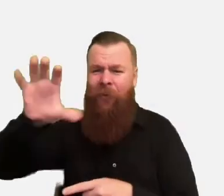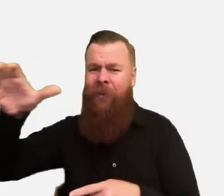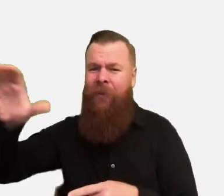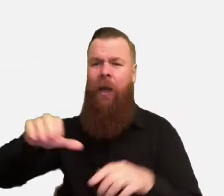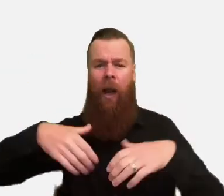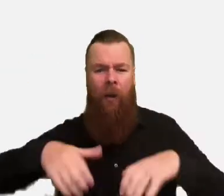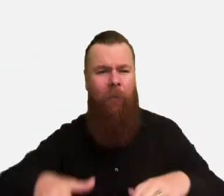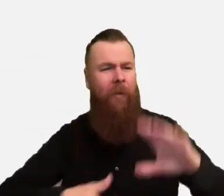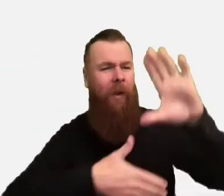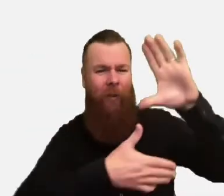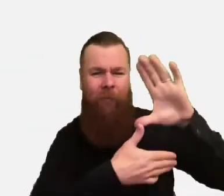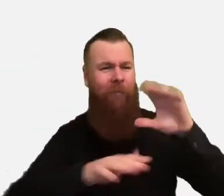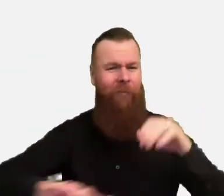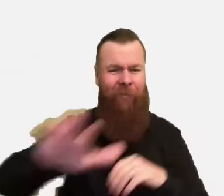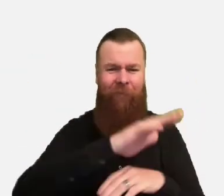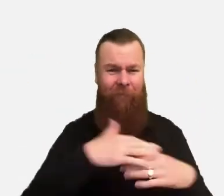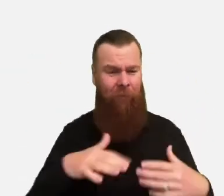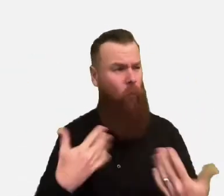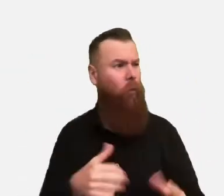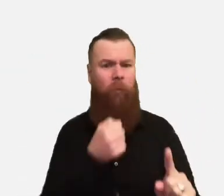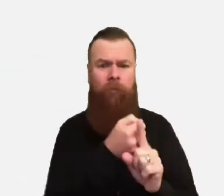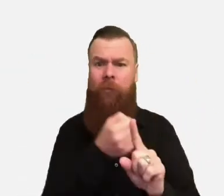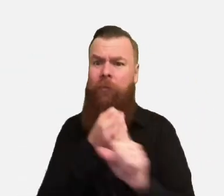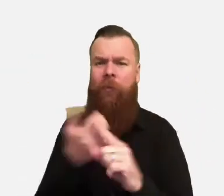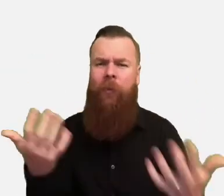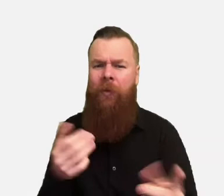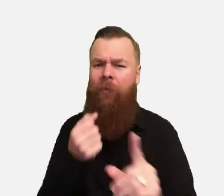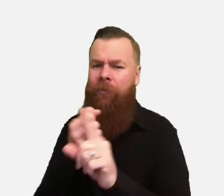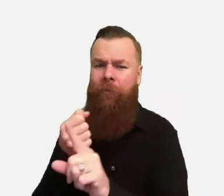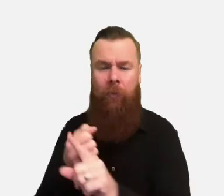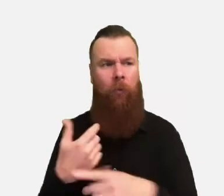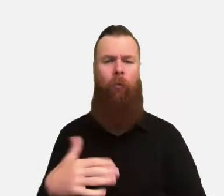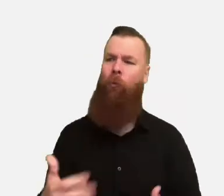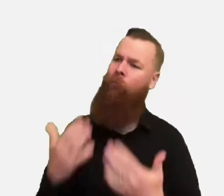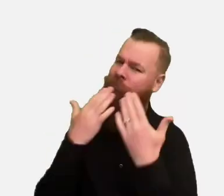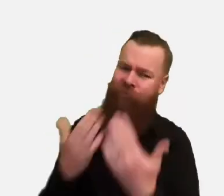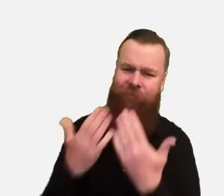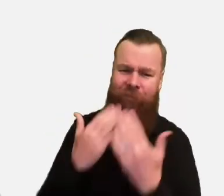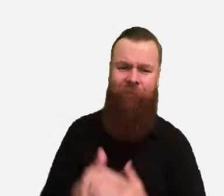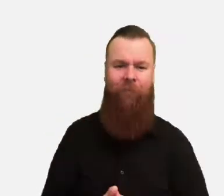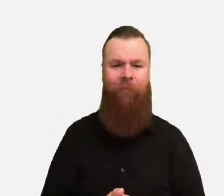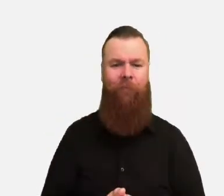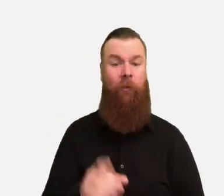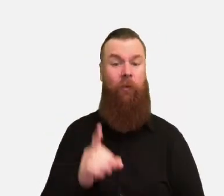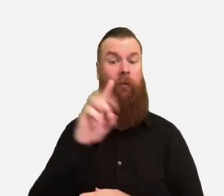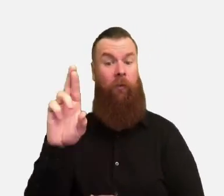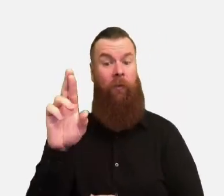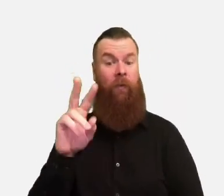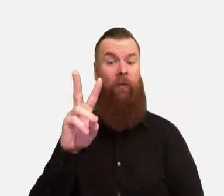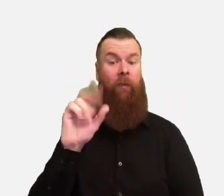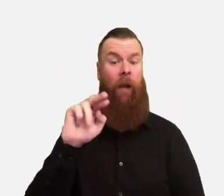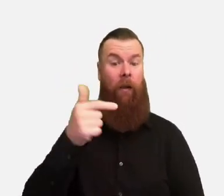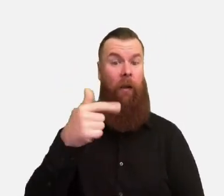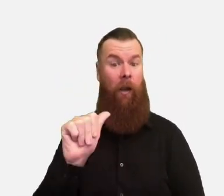round question for Dr. Varga. You emphasized in your presentation